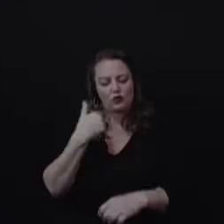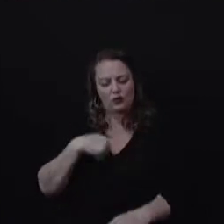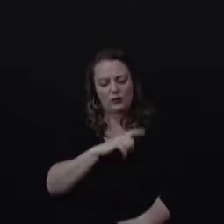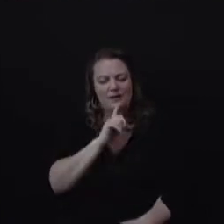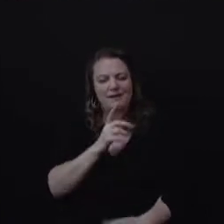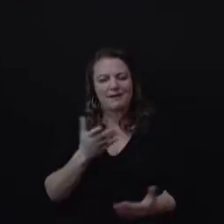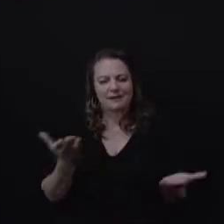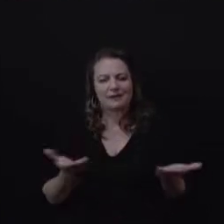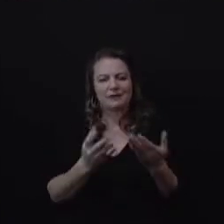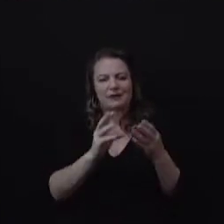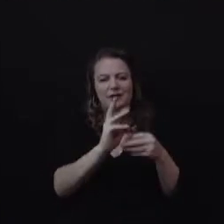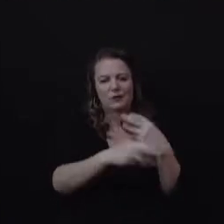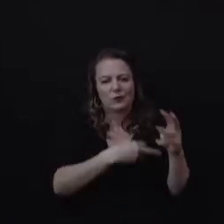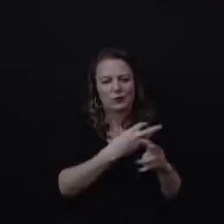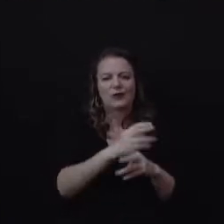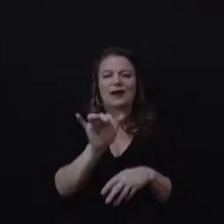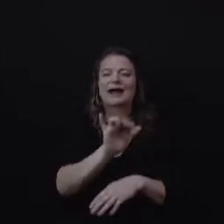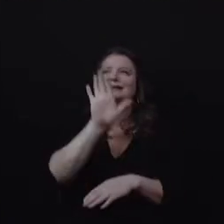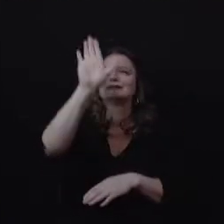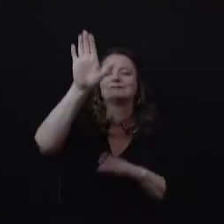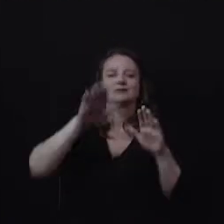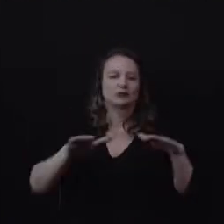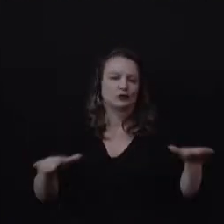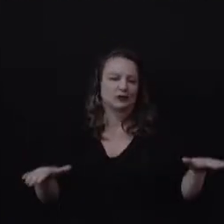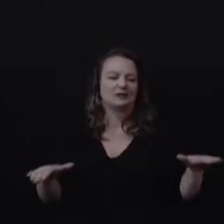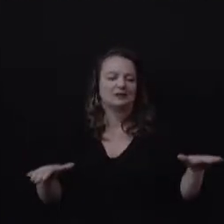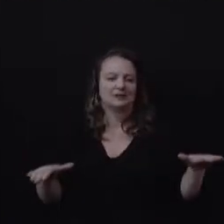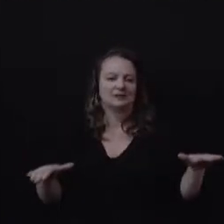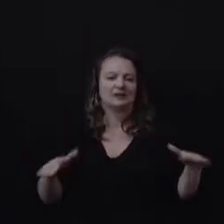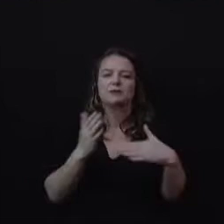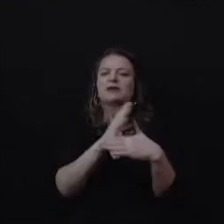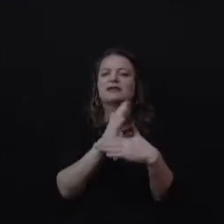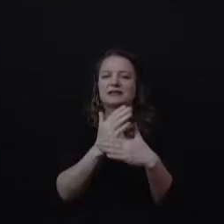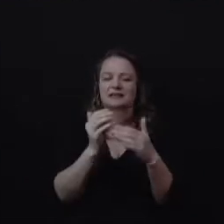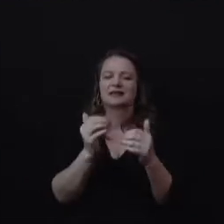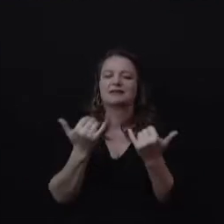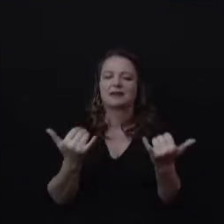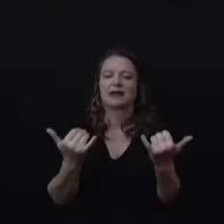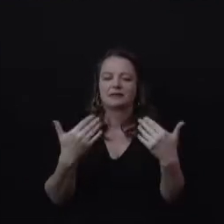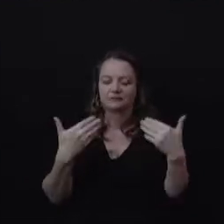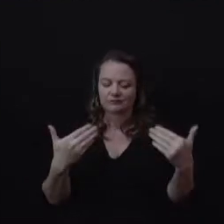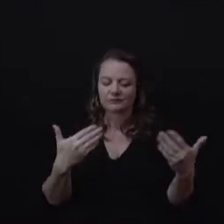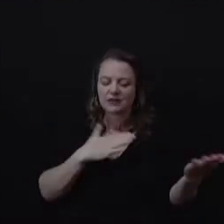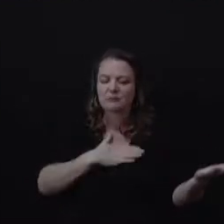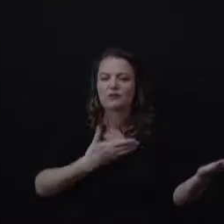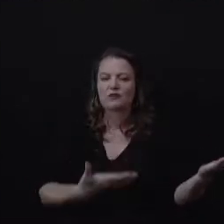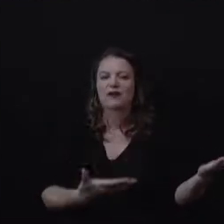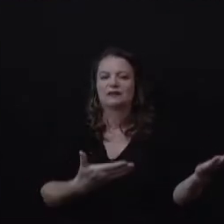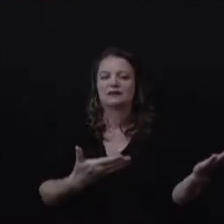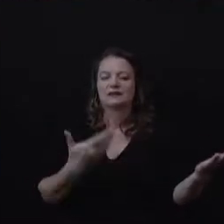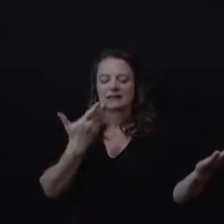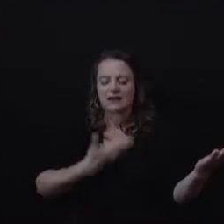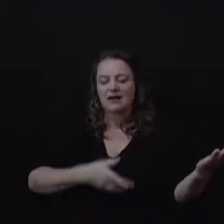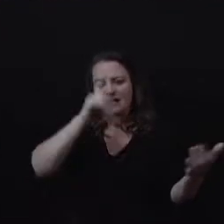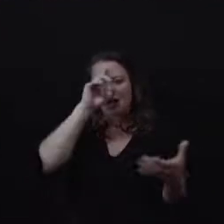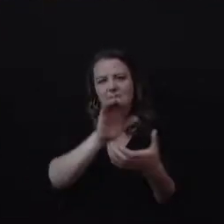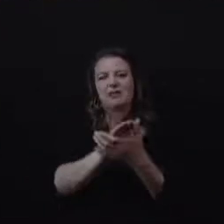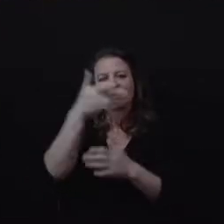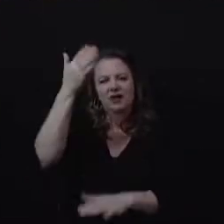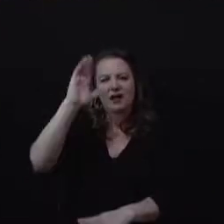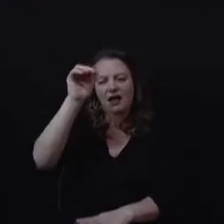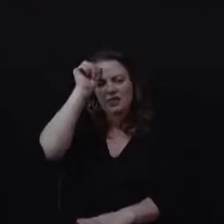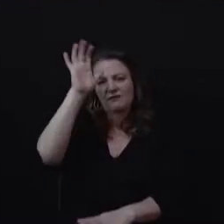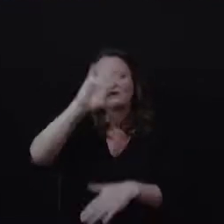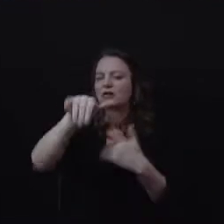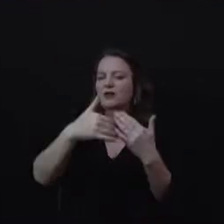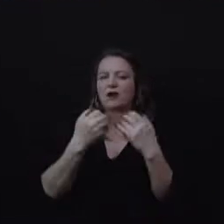world as children of God. Would you share in the Apostles' Creed with me? Let us profess. I believe in God, the Father